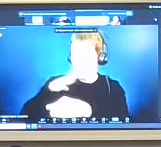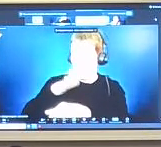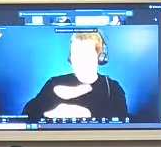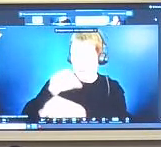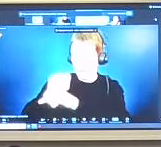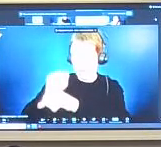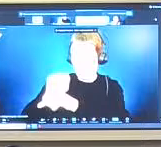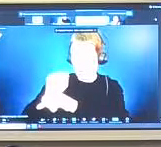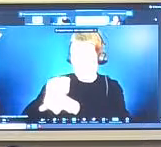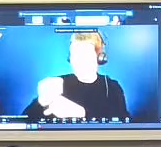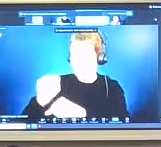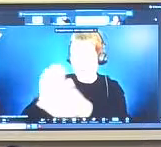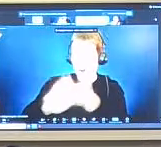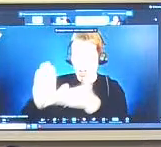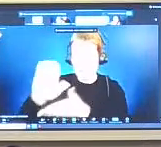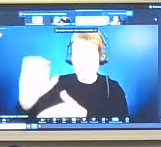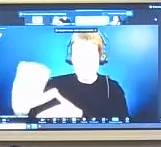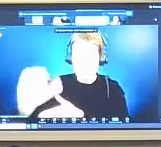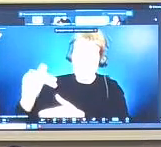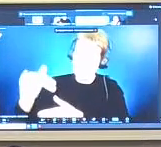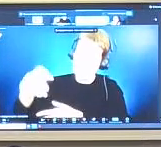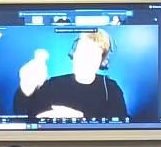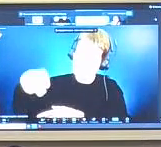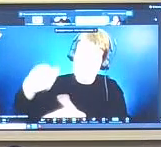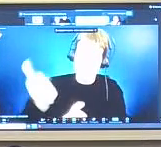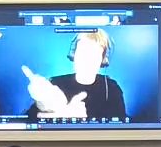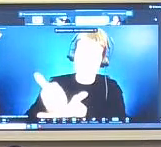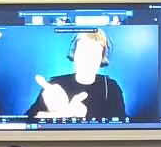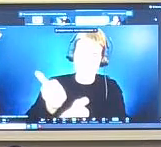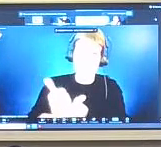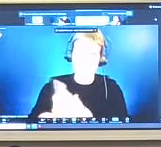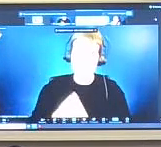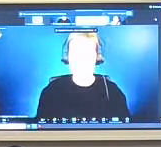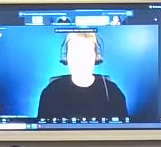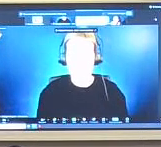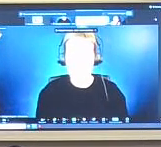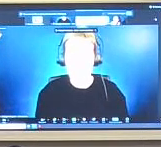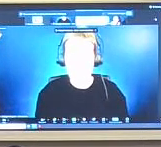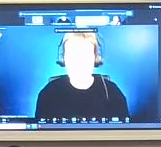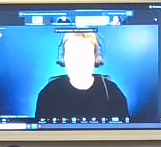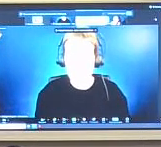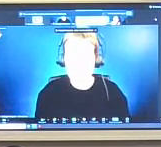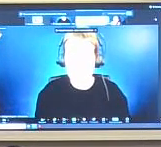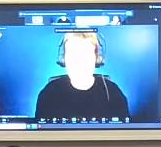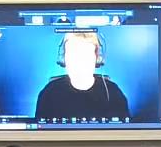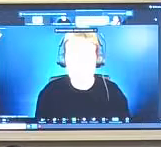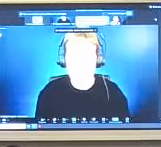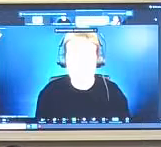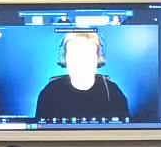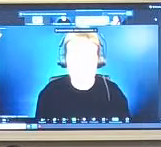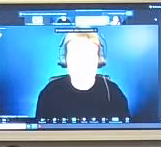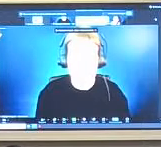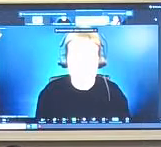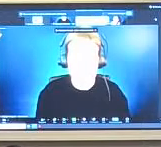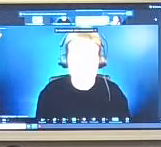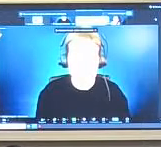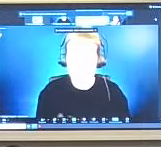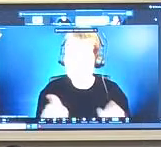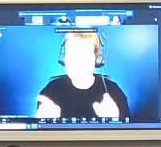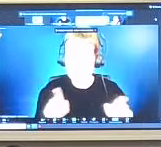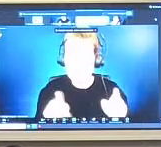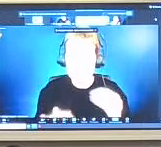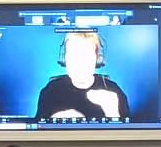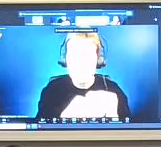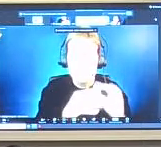an issue. Okay. Ron can tell you if you can talk. You had something to add to it. Yes. What was that?